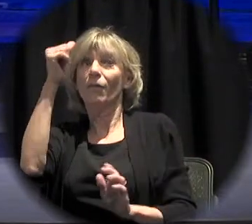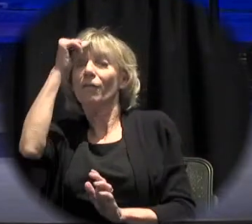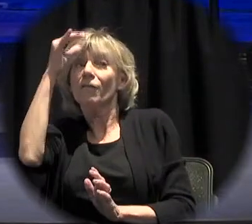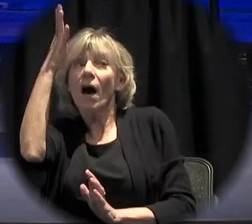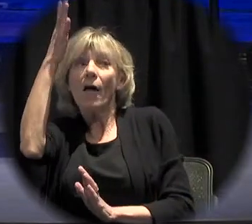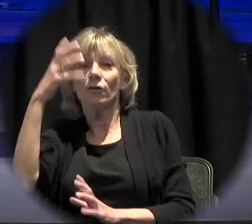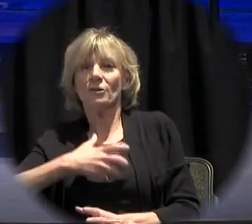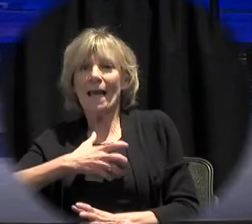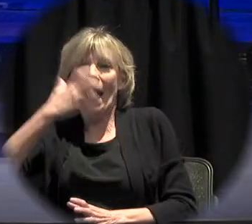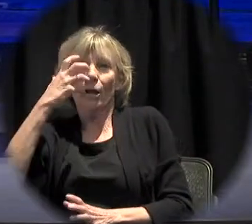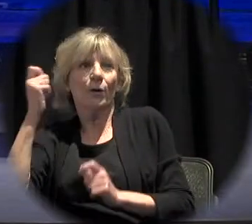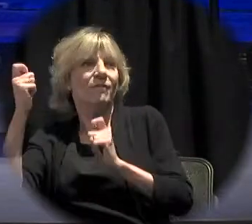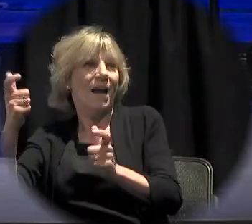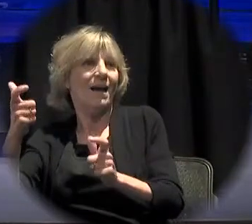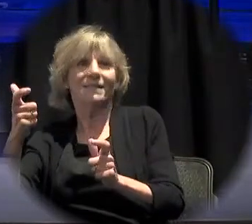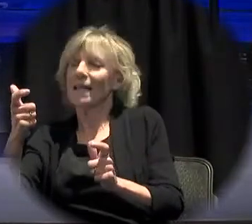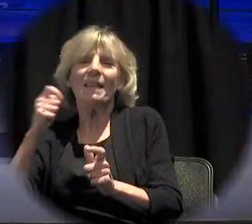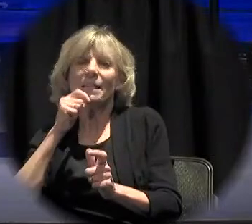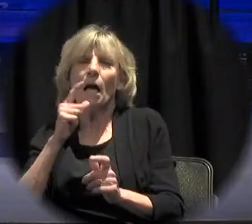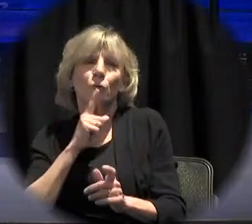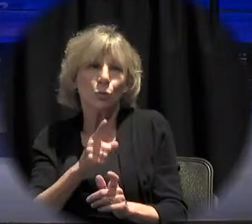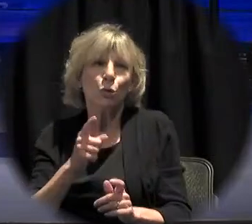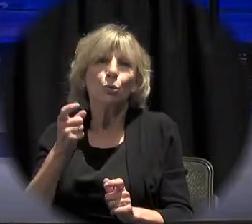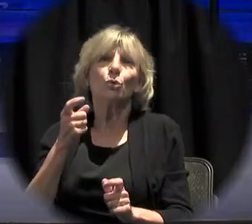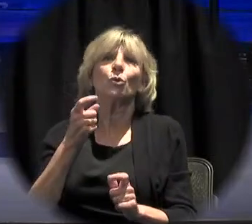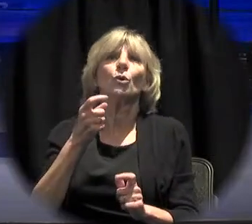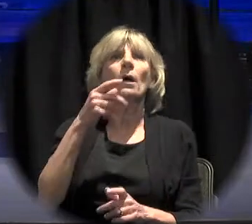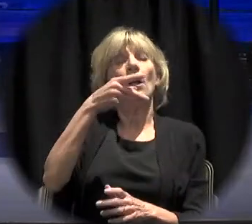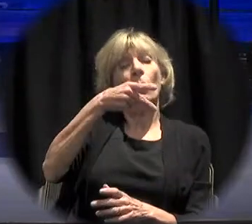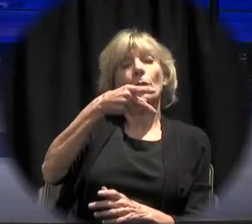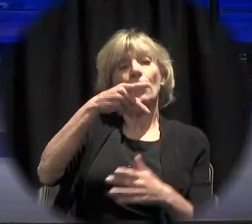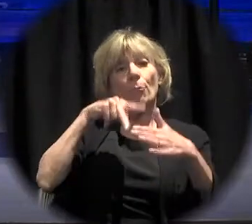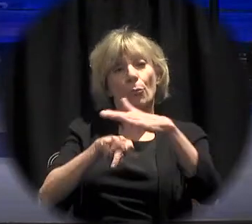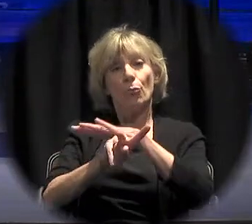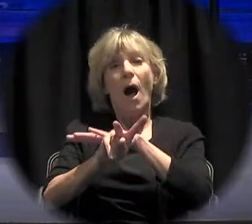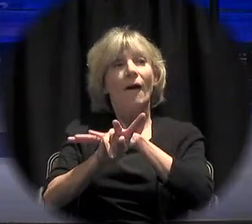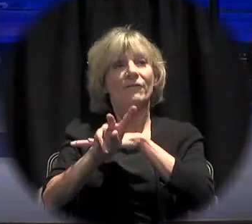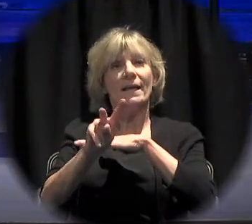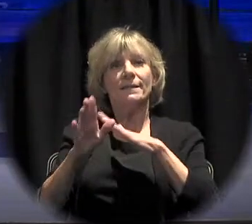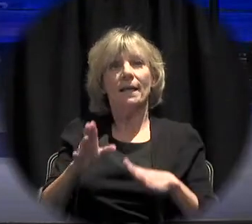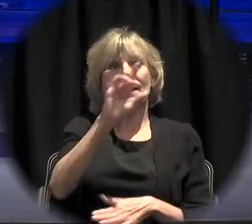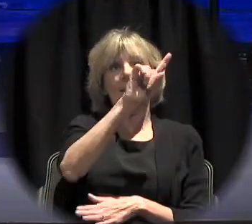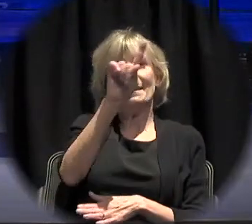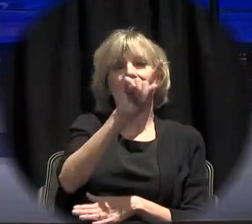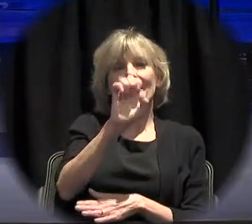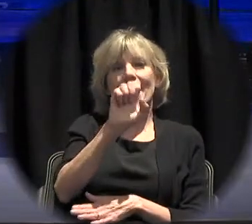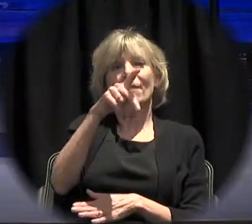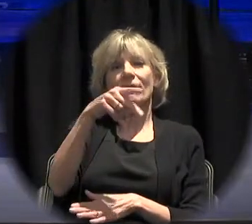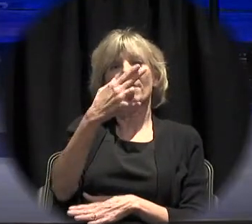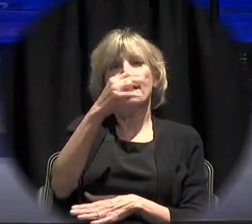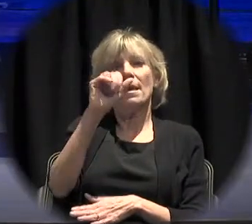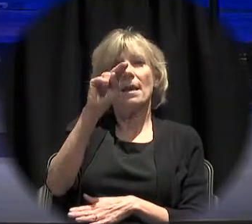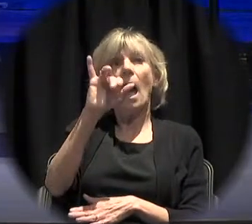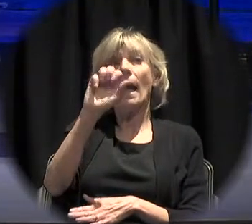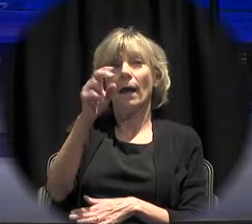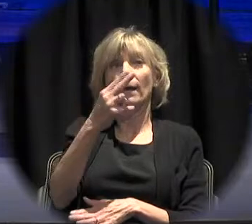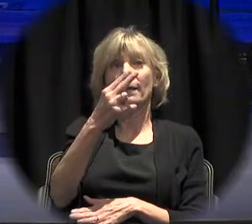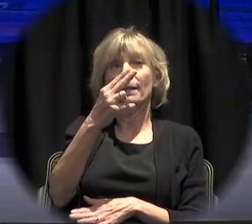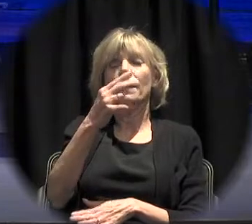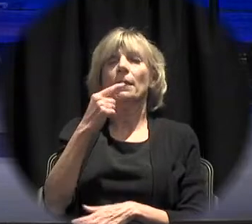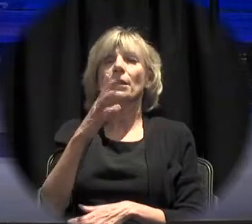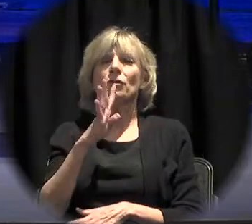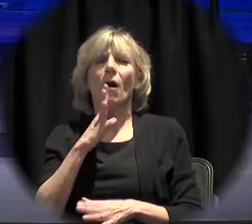The prophet Zephaniah talks about God's disposition towards his people. And I want to take a look at